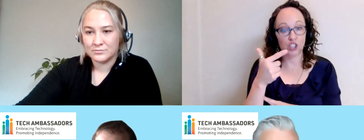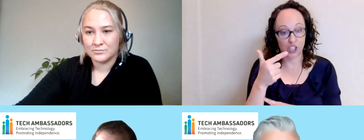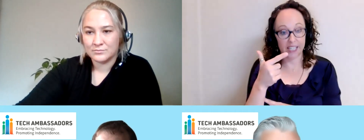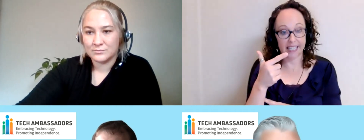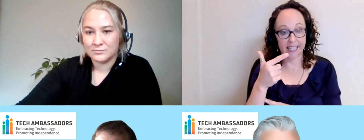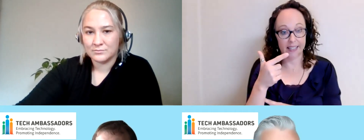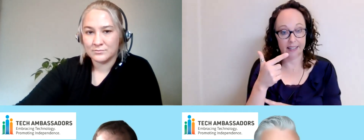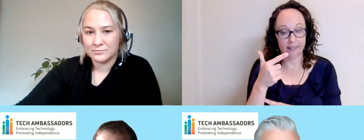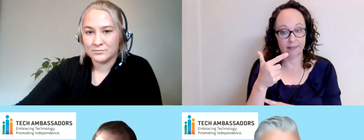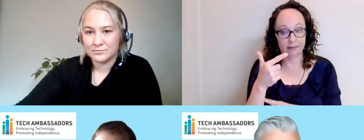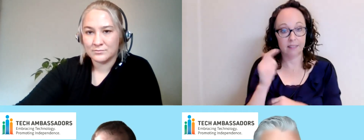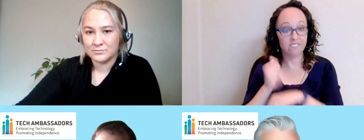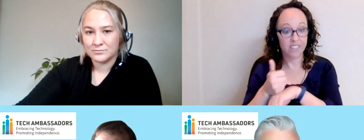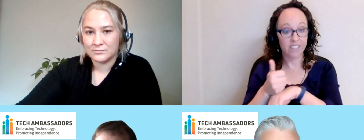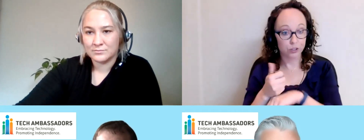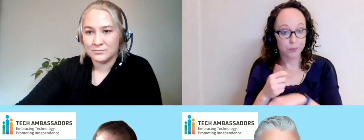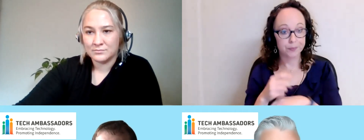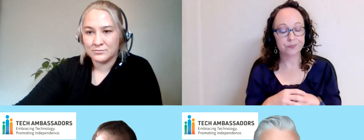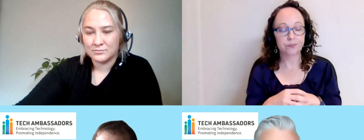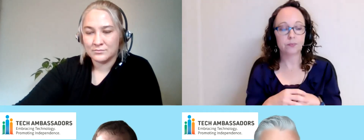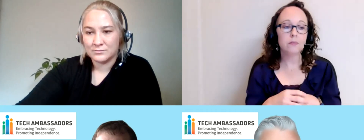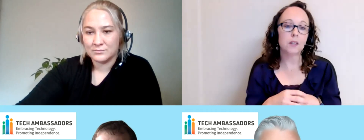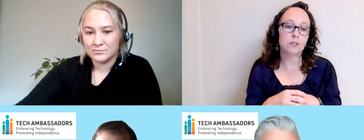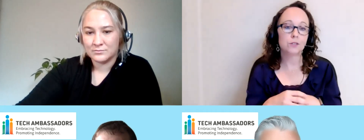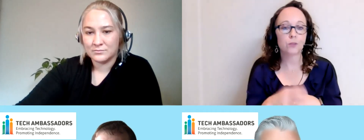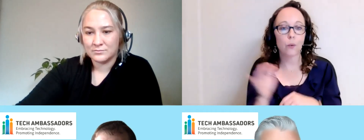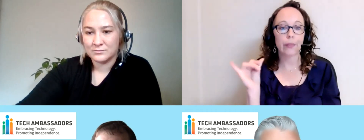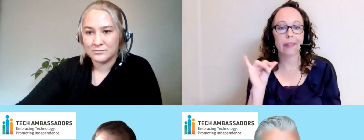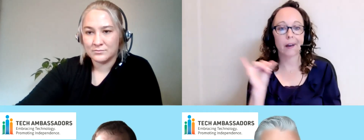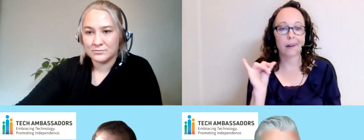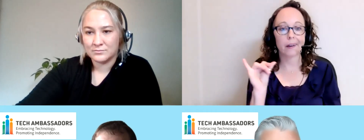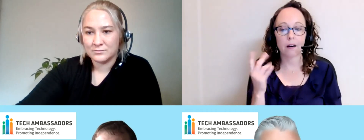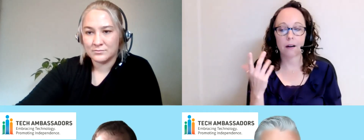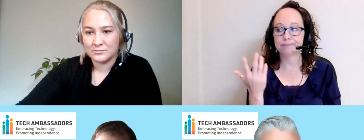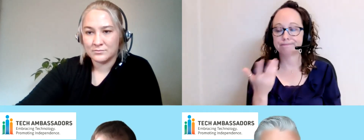you are like someone that has like